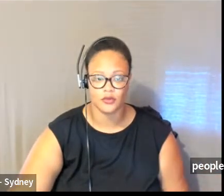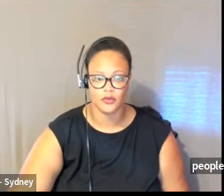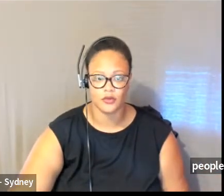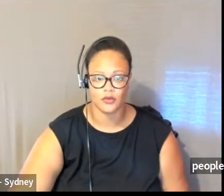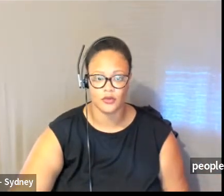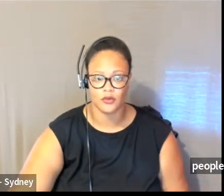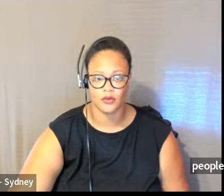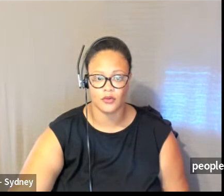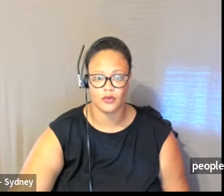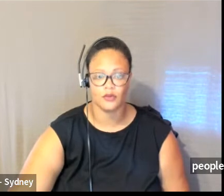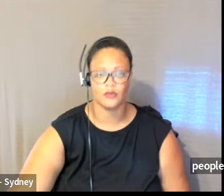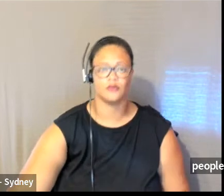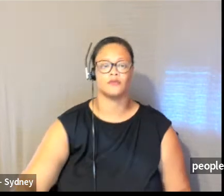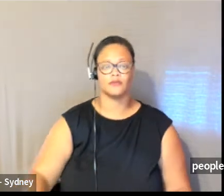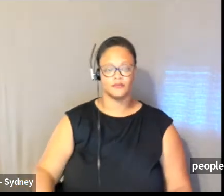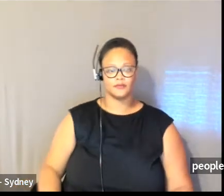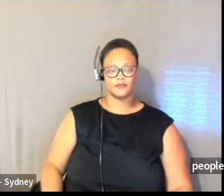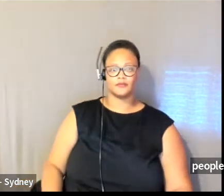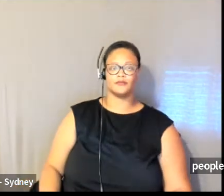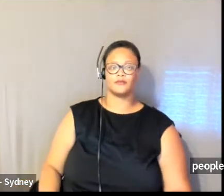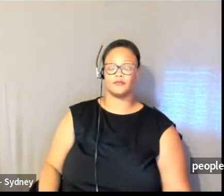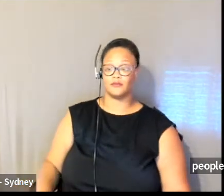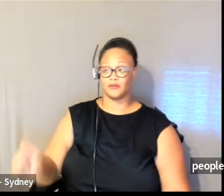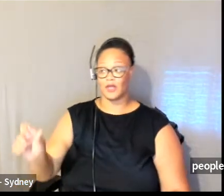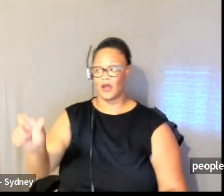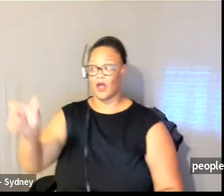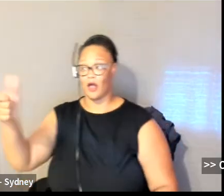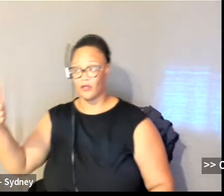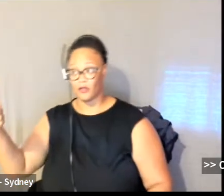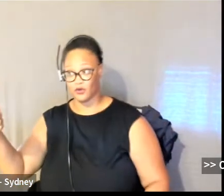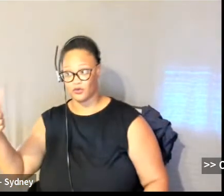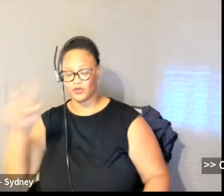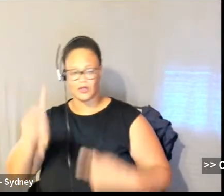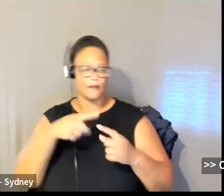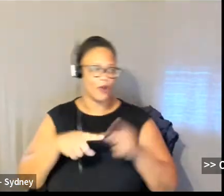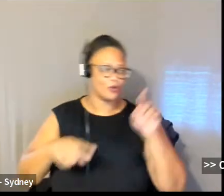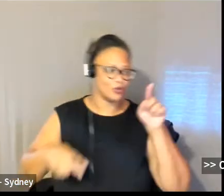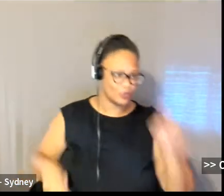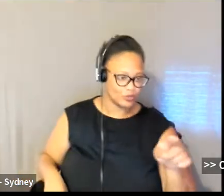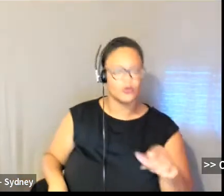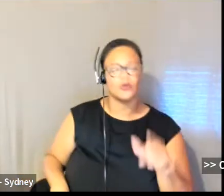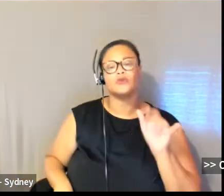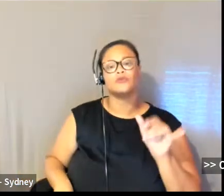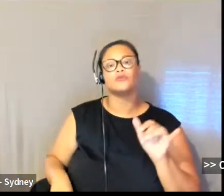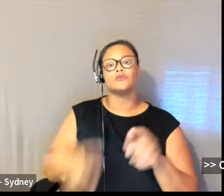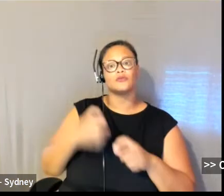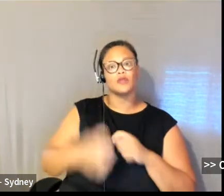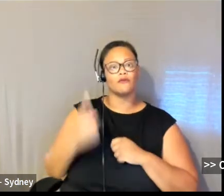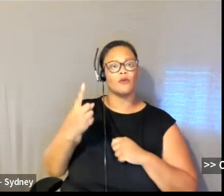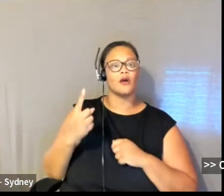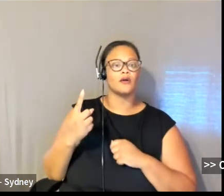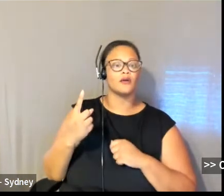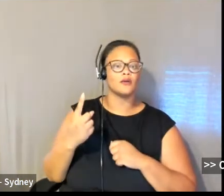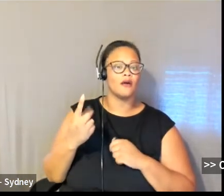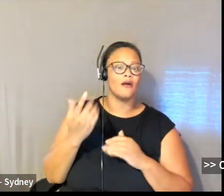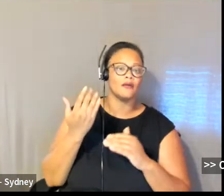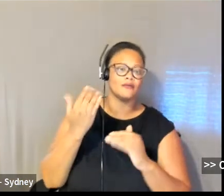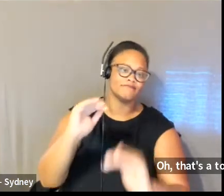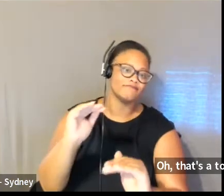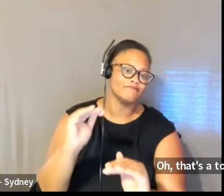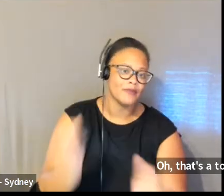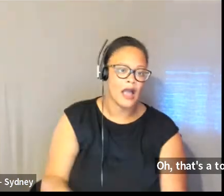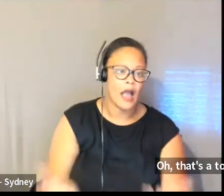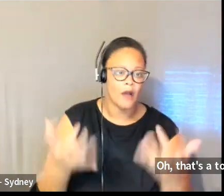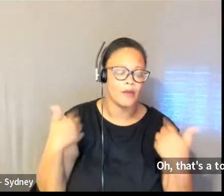Others about you. Oh, that's a tough one, actually. There's only so much we can do to control what others